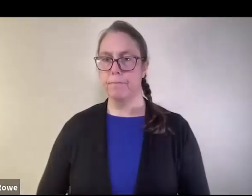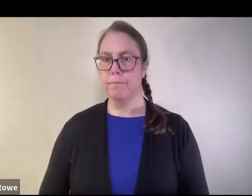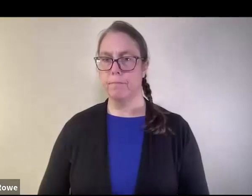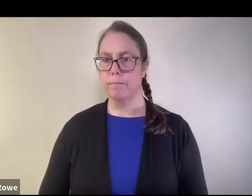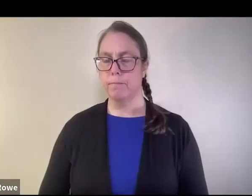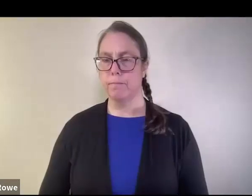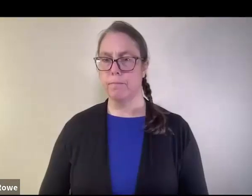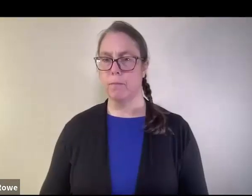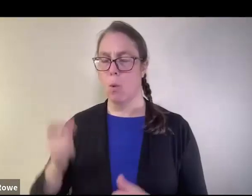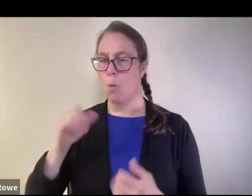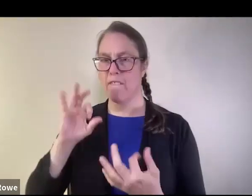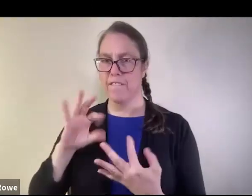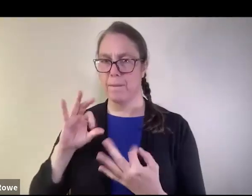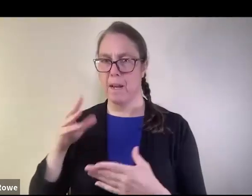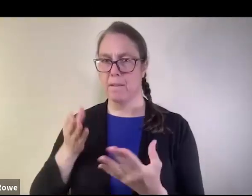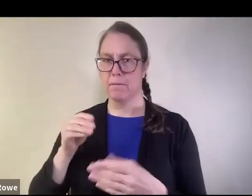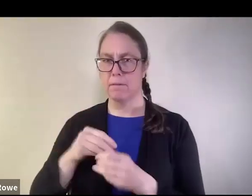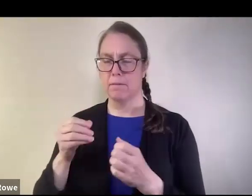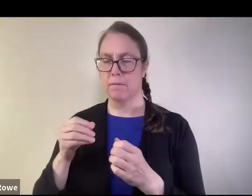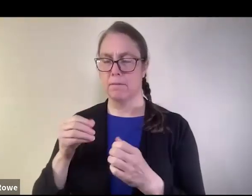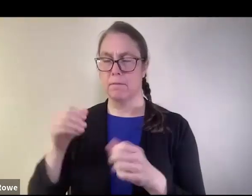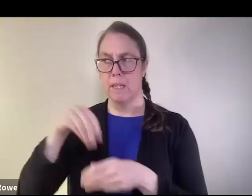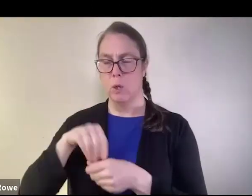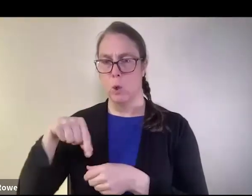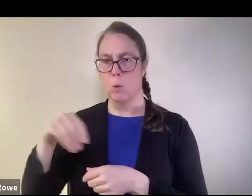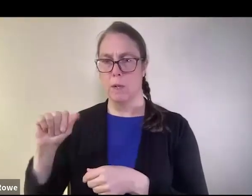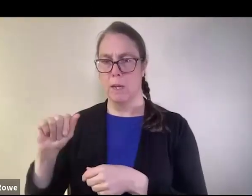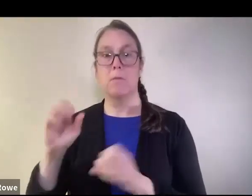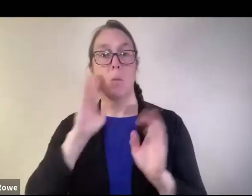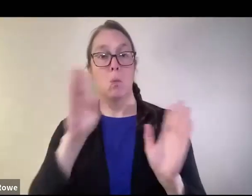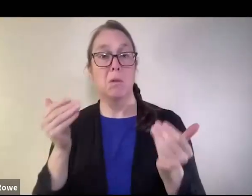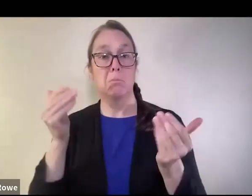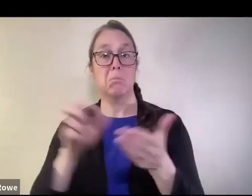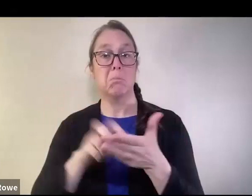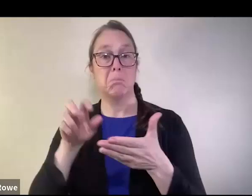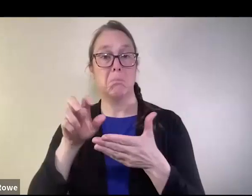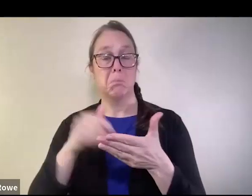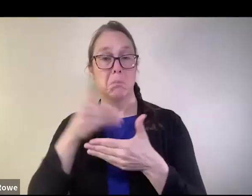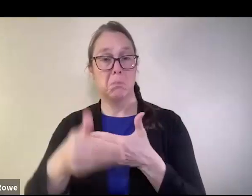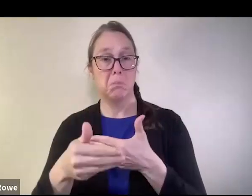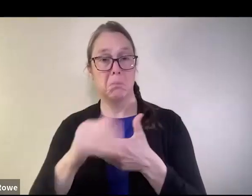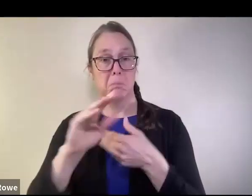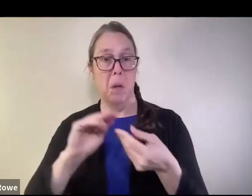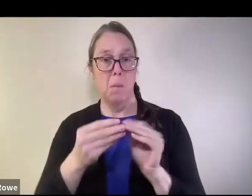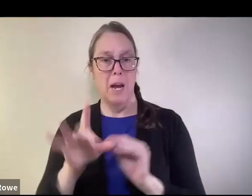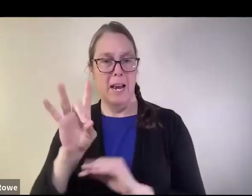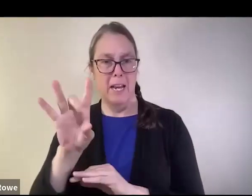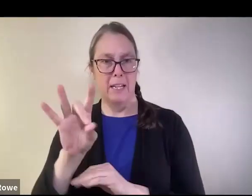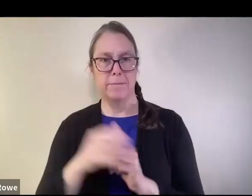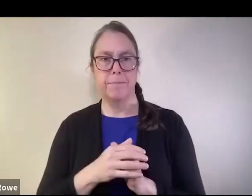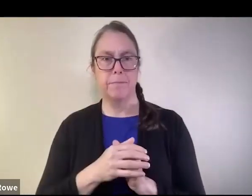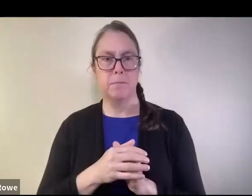question or feedback. Okay, we will move on to question number 8. What are